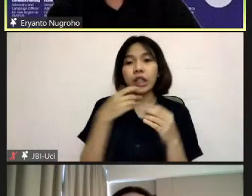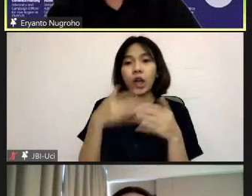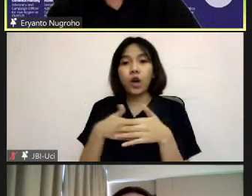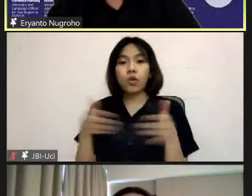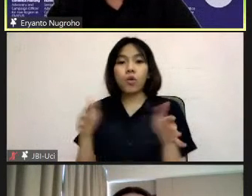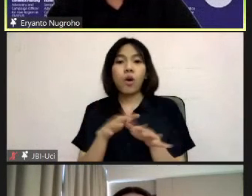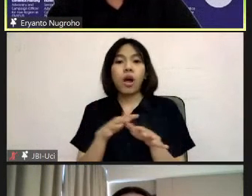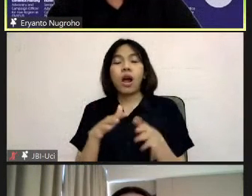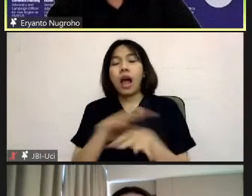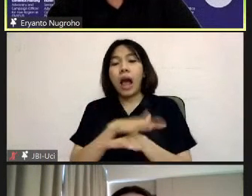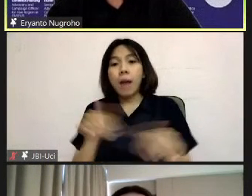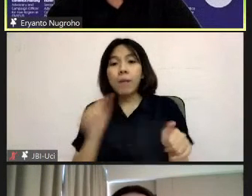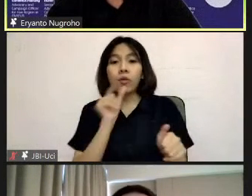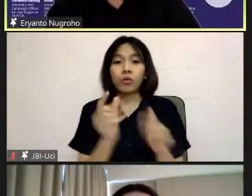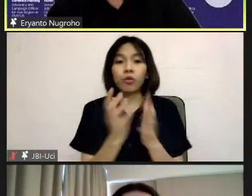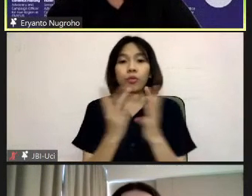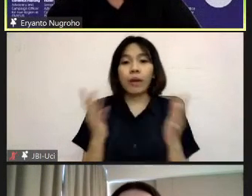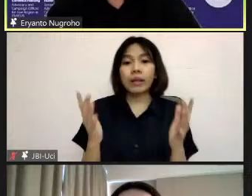G20.